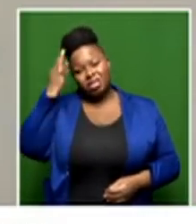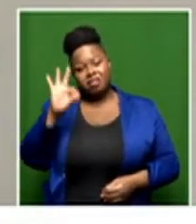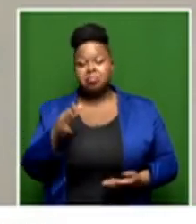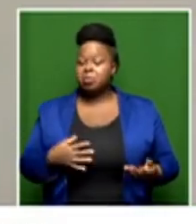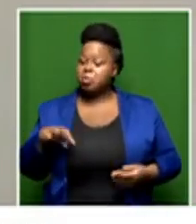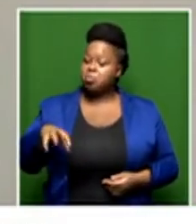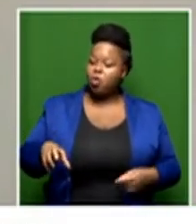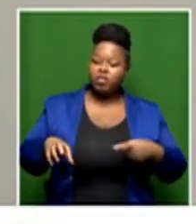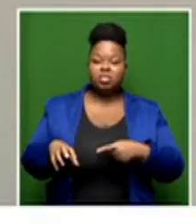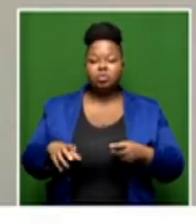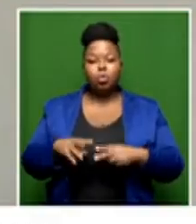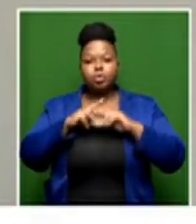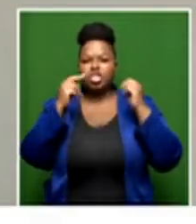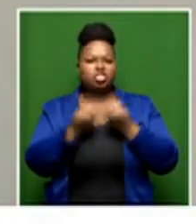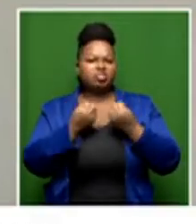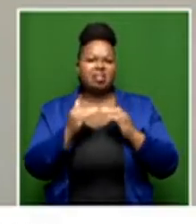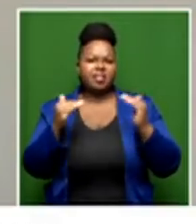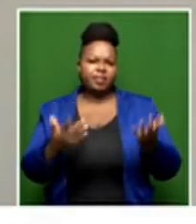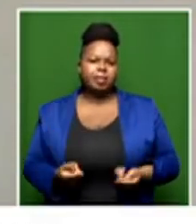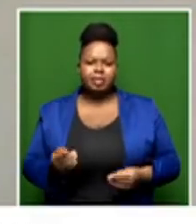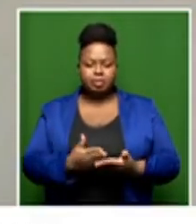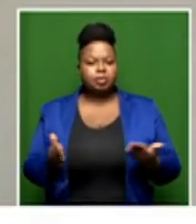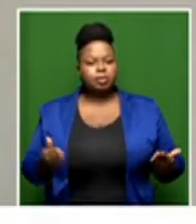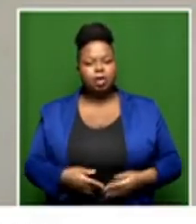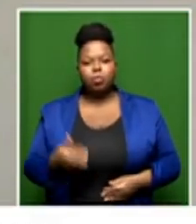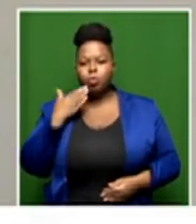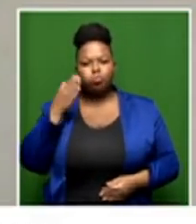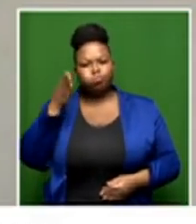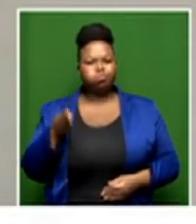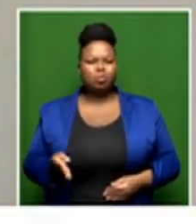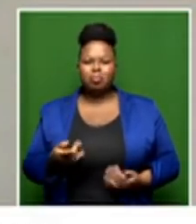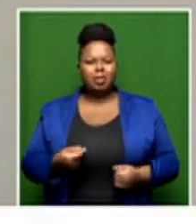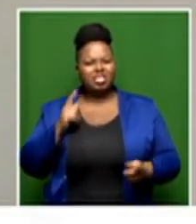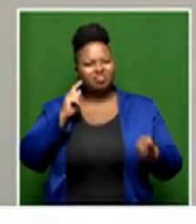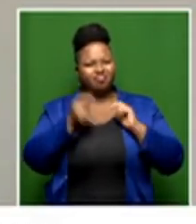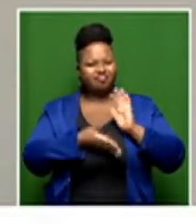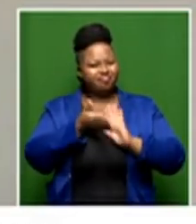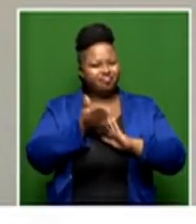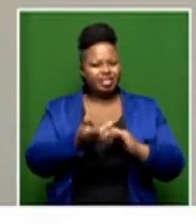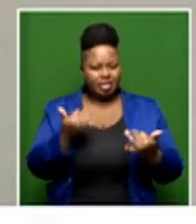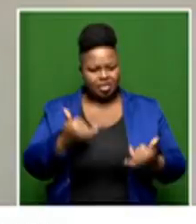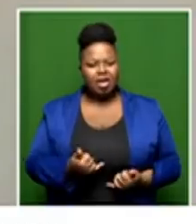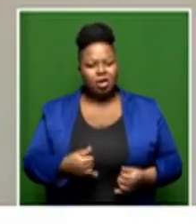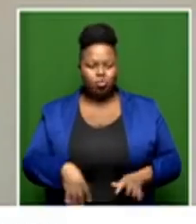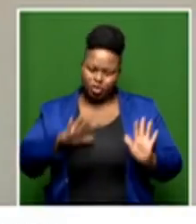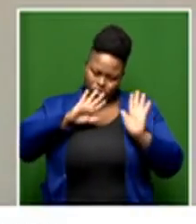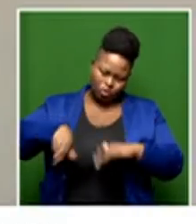at provinces or at a national level, and there hasn't been such radicalism. So they need to divorce their